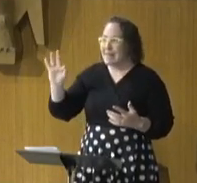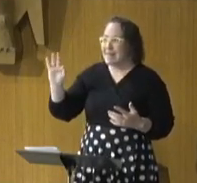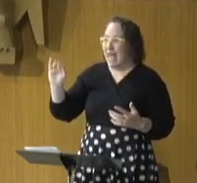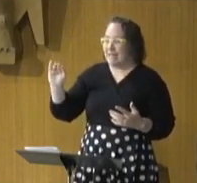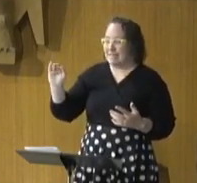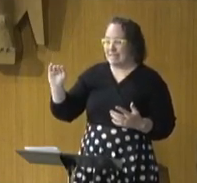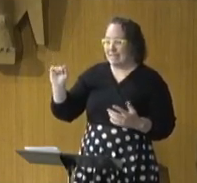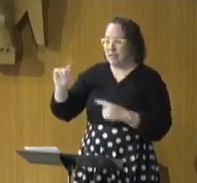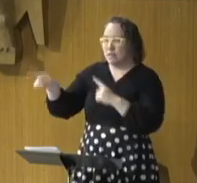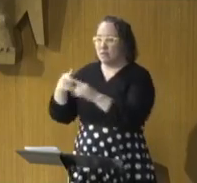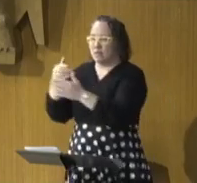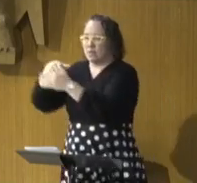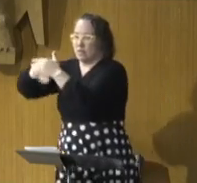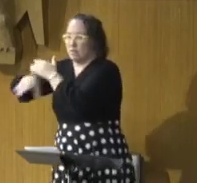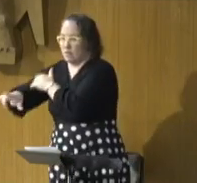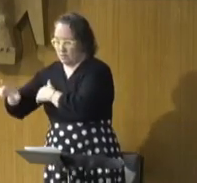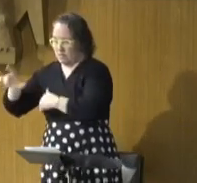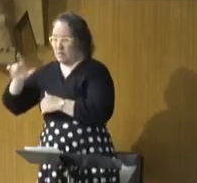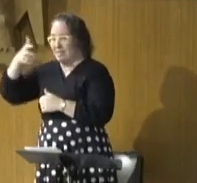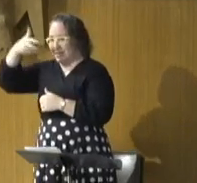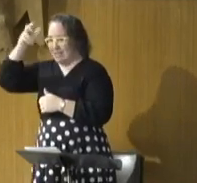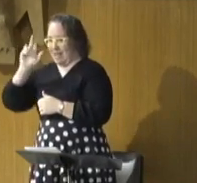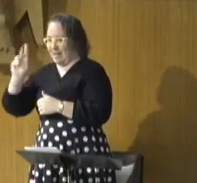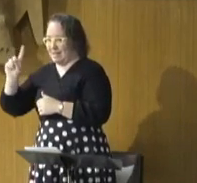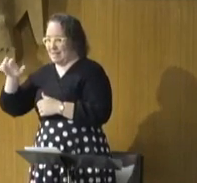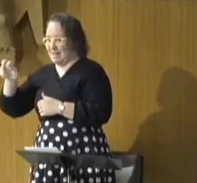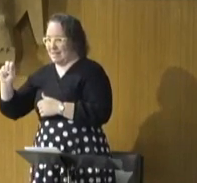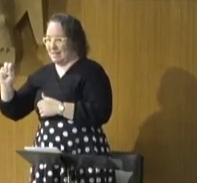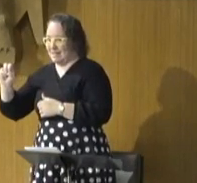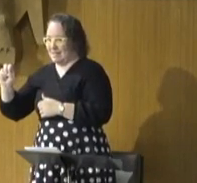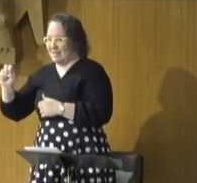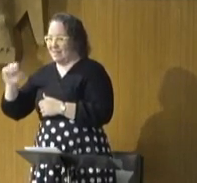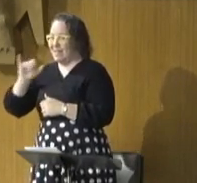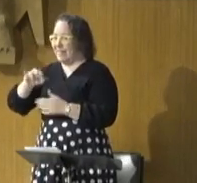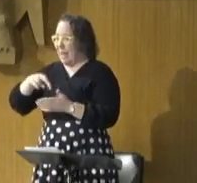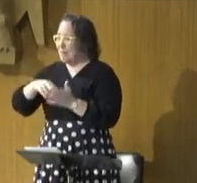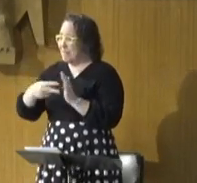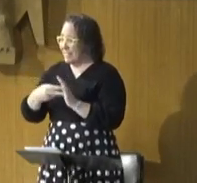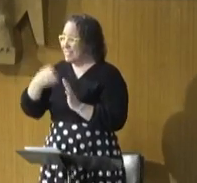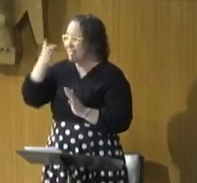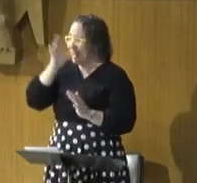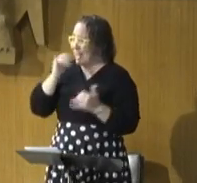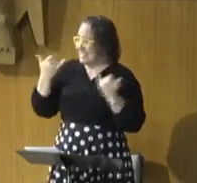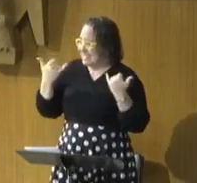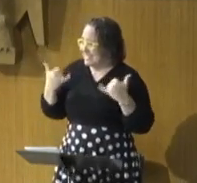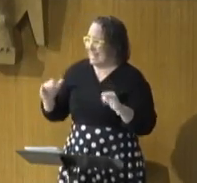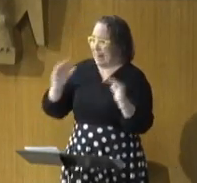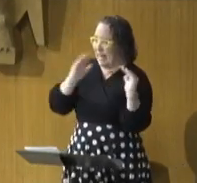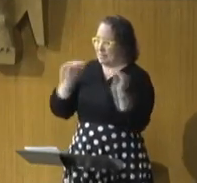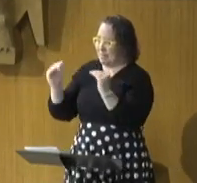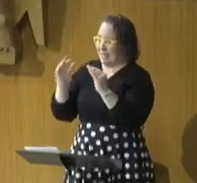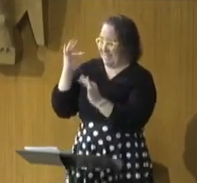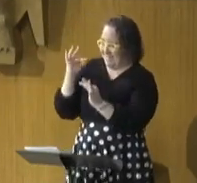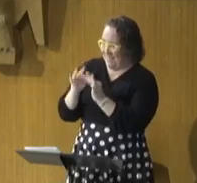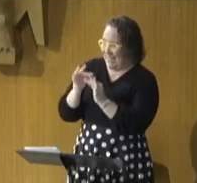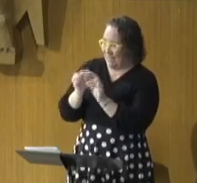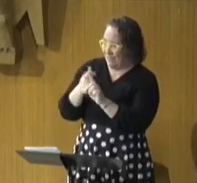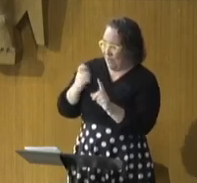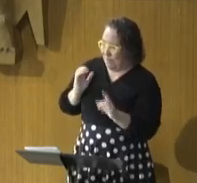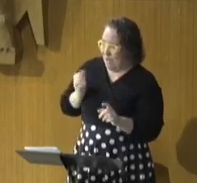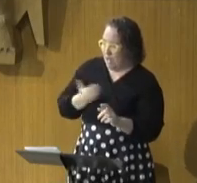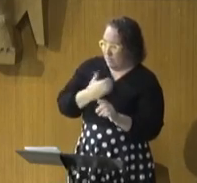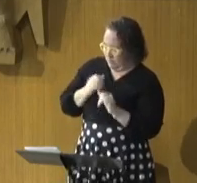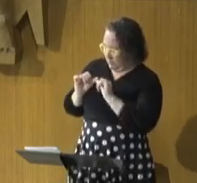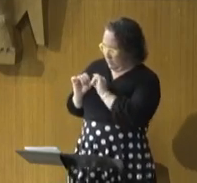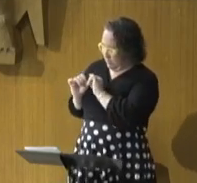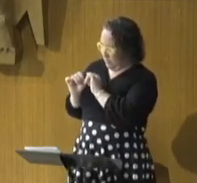into the lion's den. This reminds me that God invites us into acts of faith throughout our whole lives. There's no